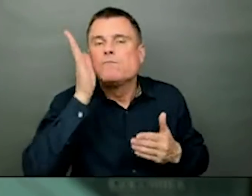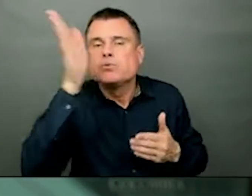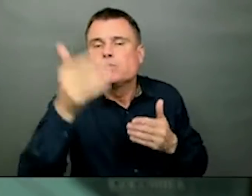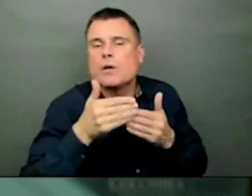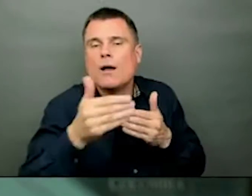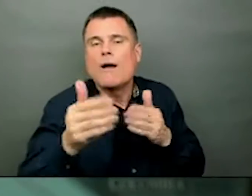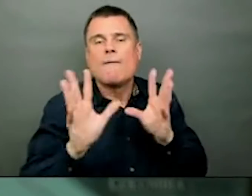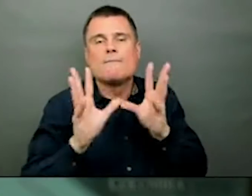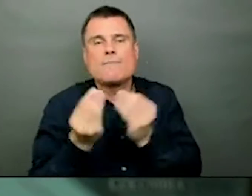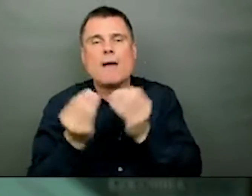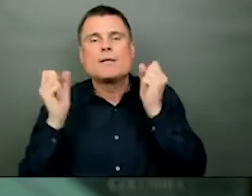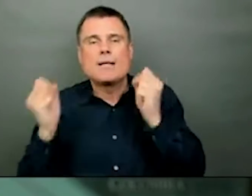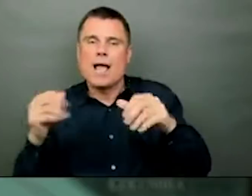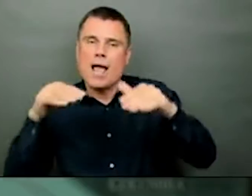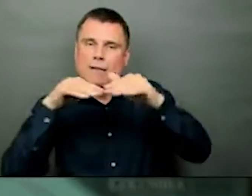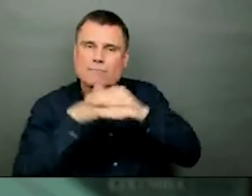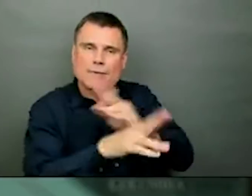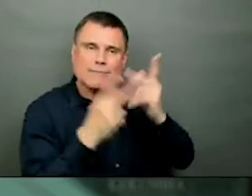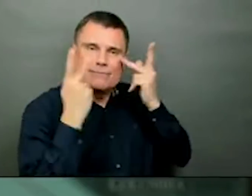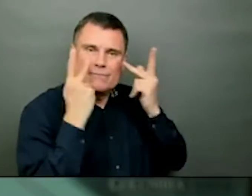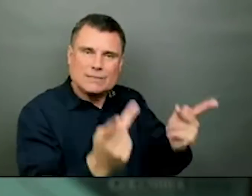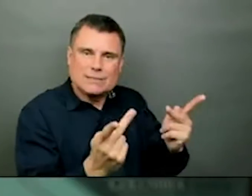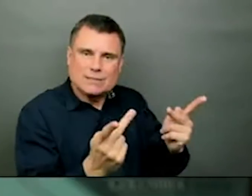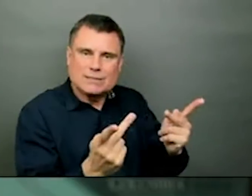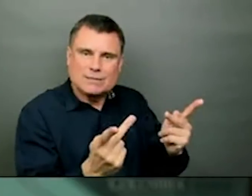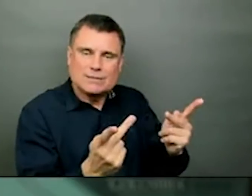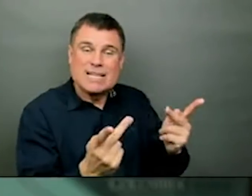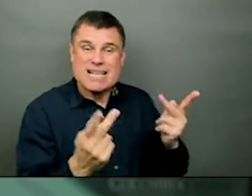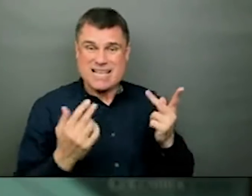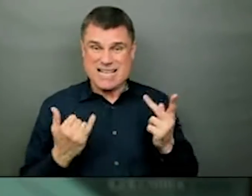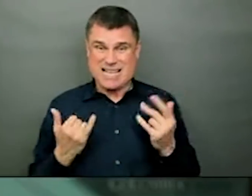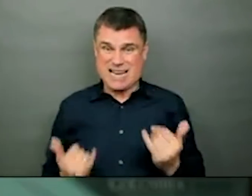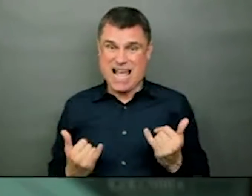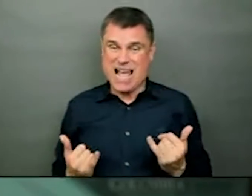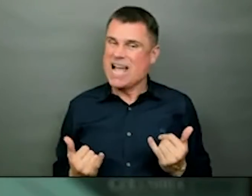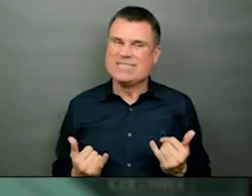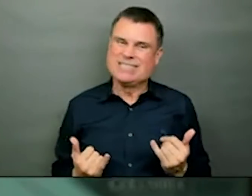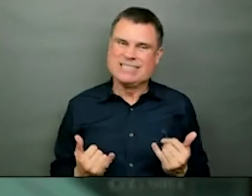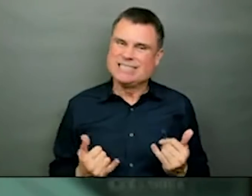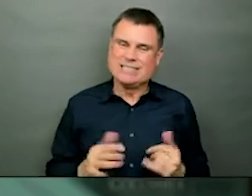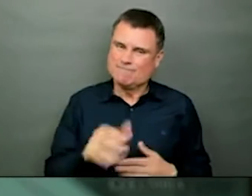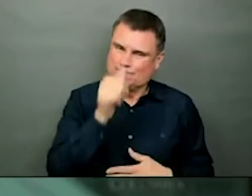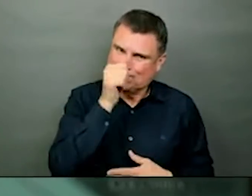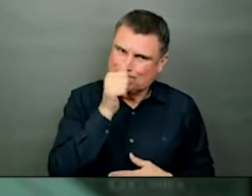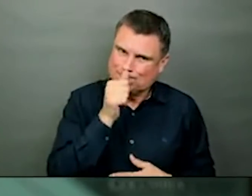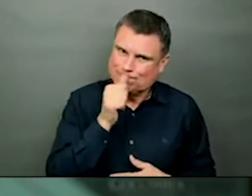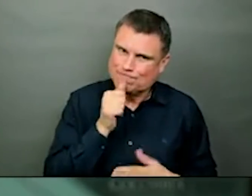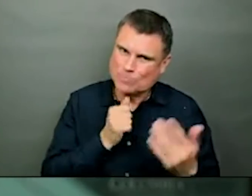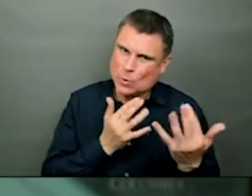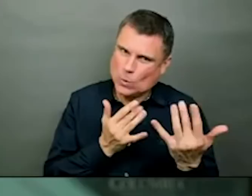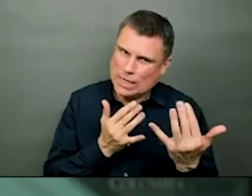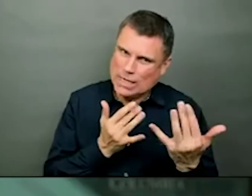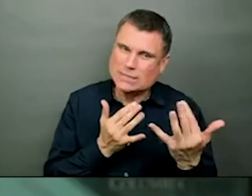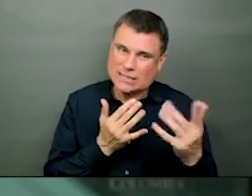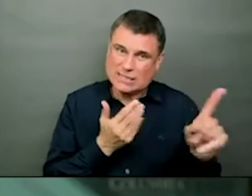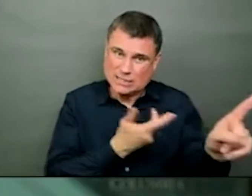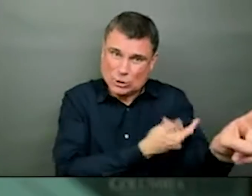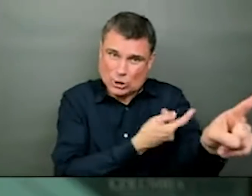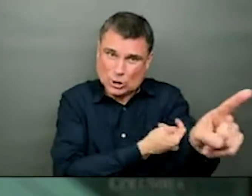better for residents of long-term care, for their families, and for the staff working in long-term care. So